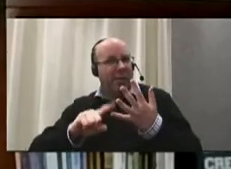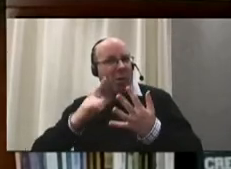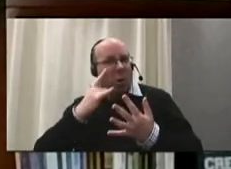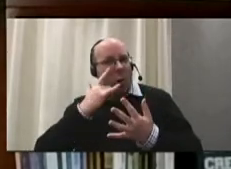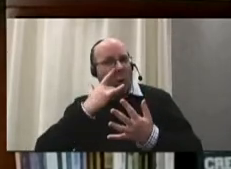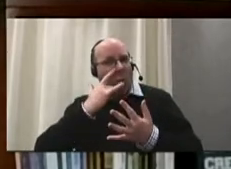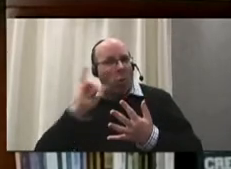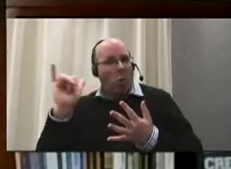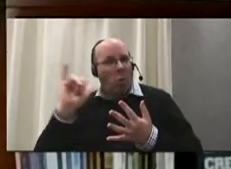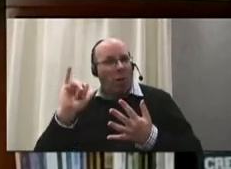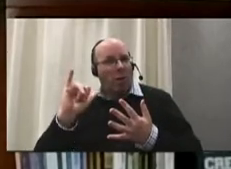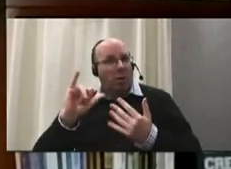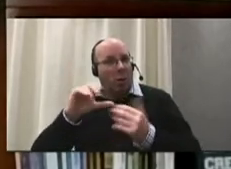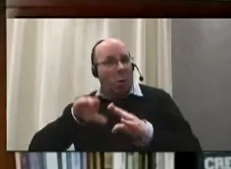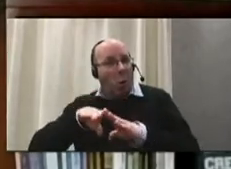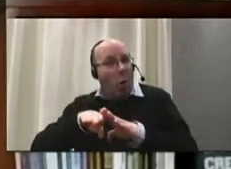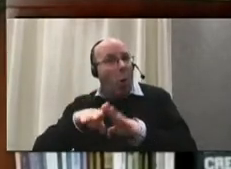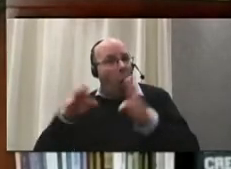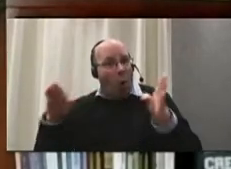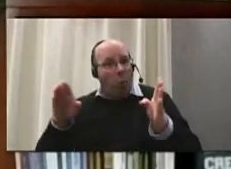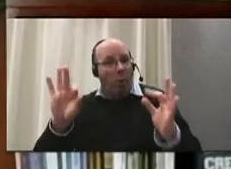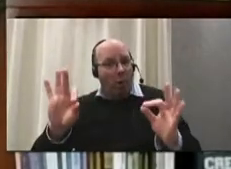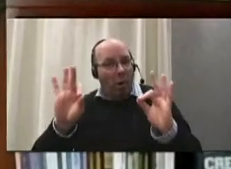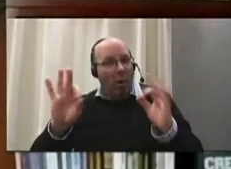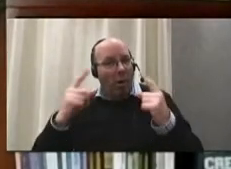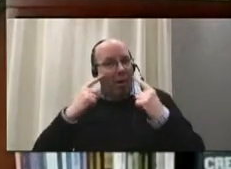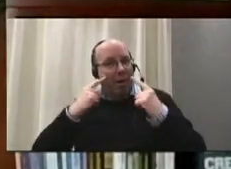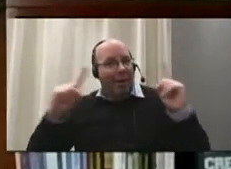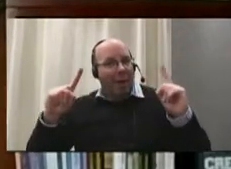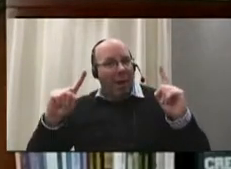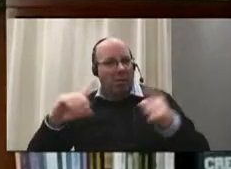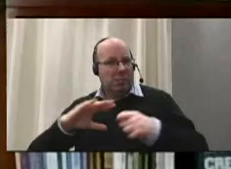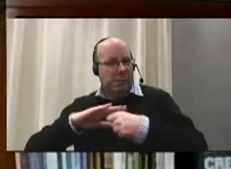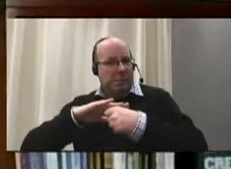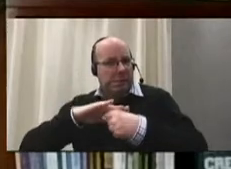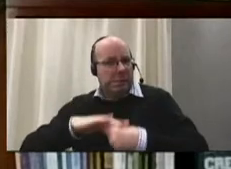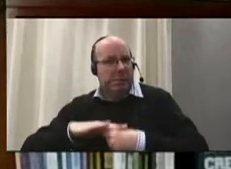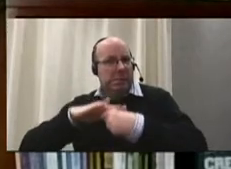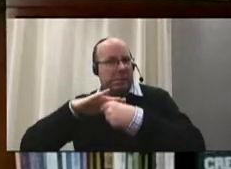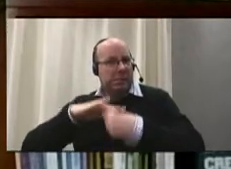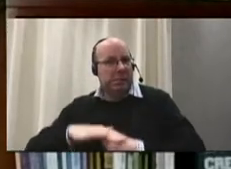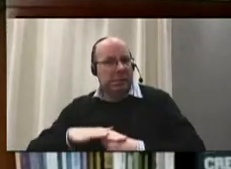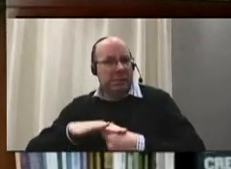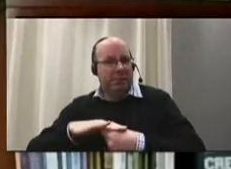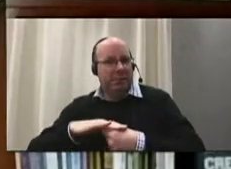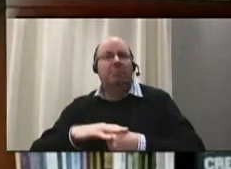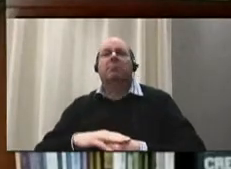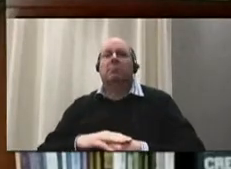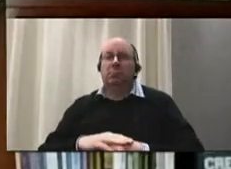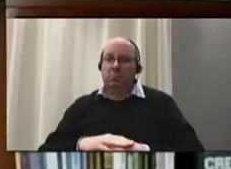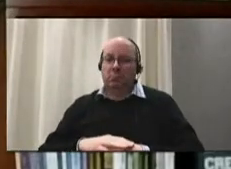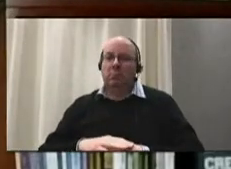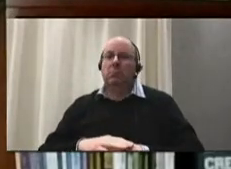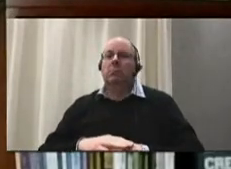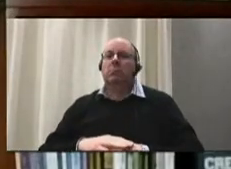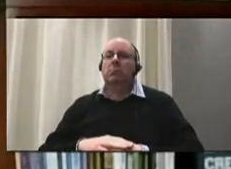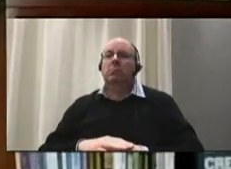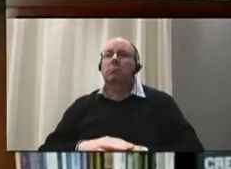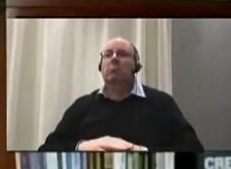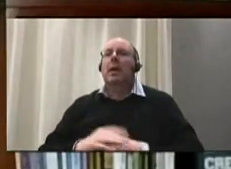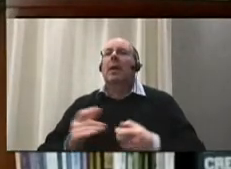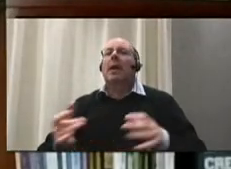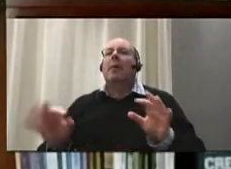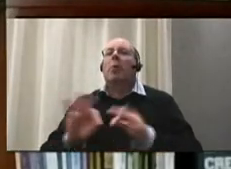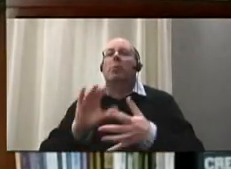being able to provide that in-person learning to students. So we've been examining five criteria areas: staff